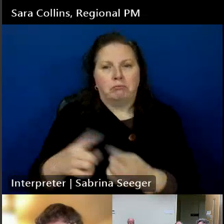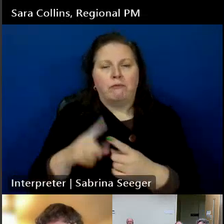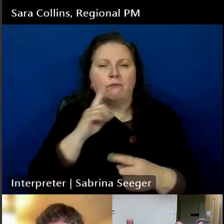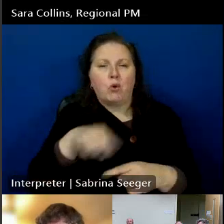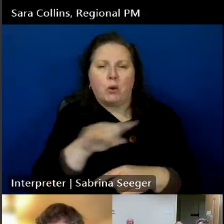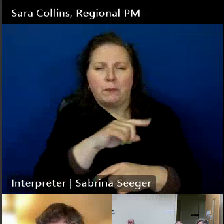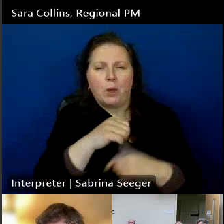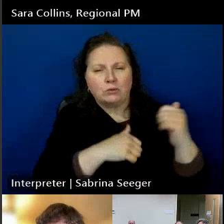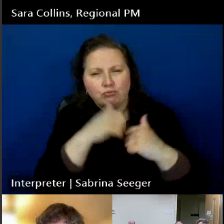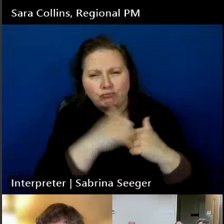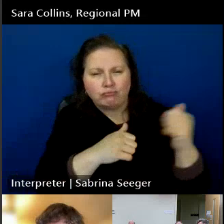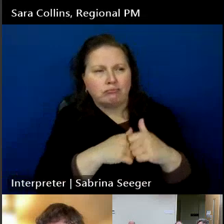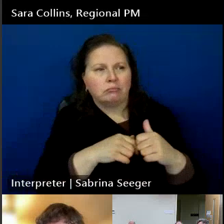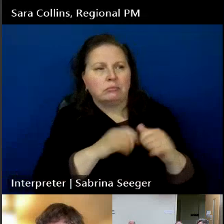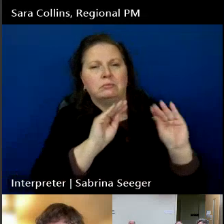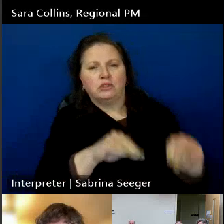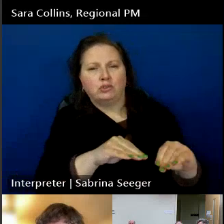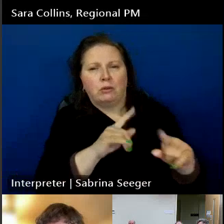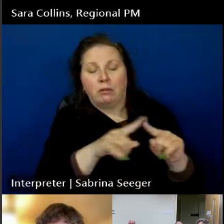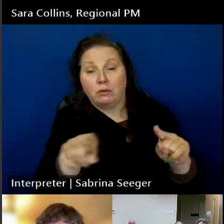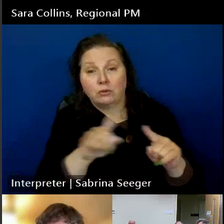in unserved areas to ease the